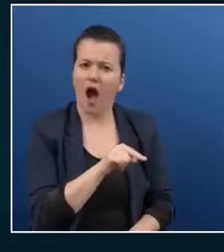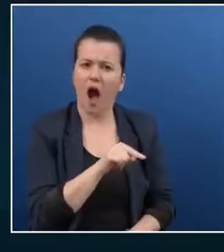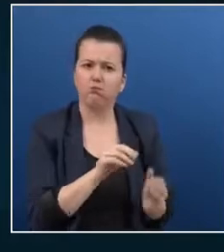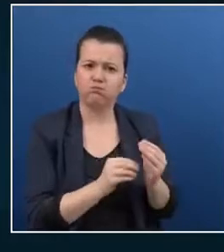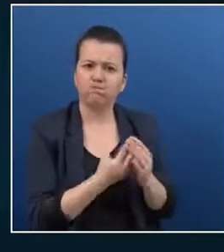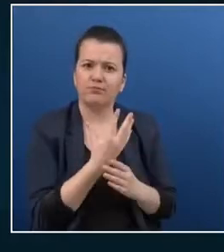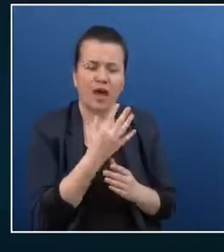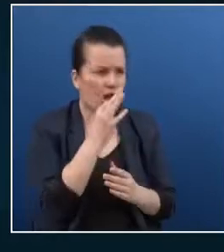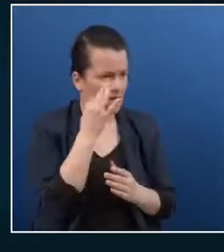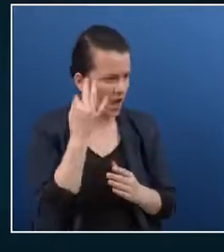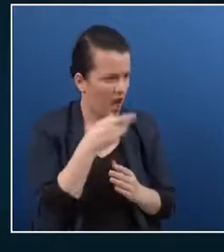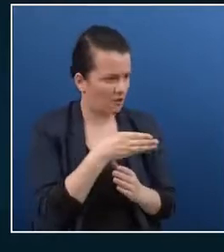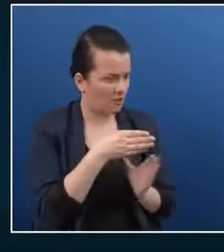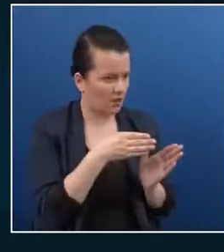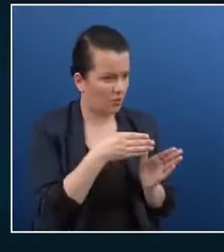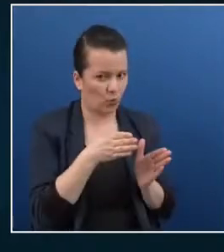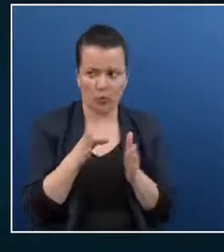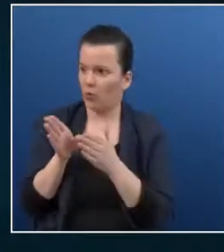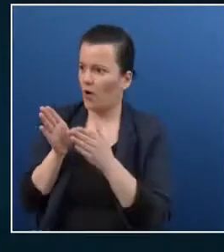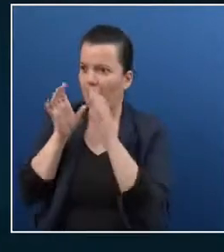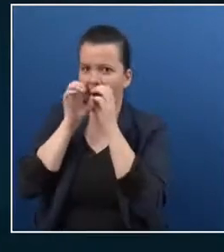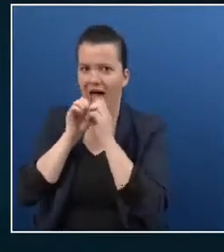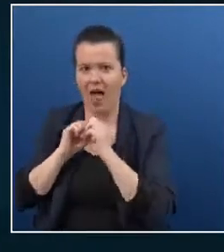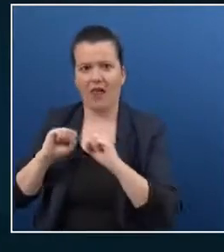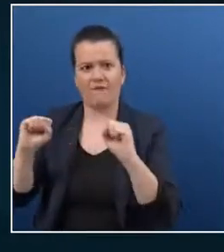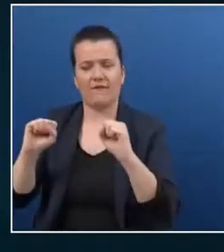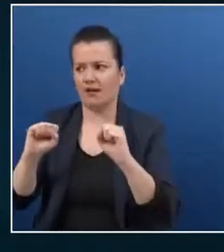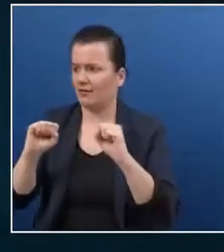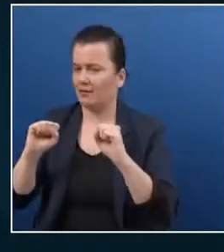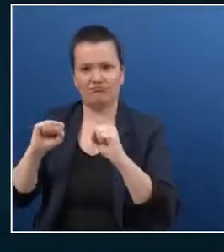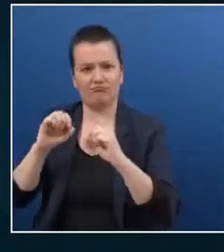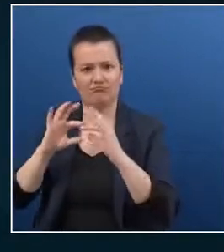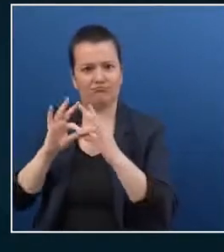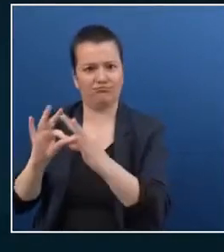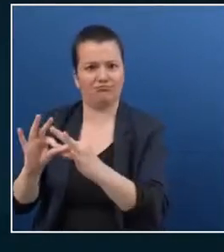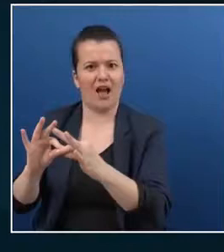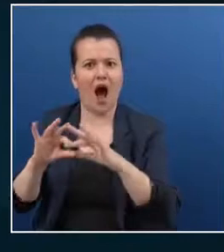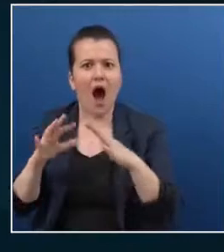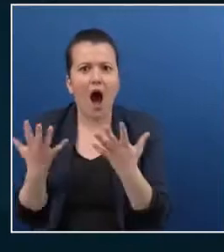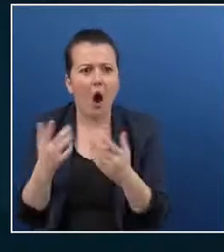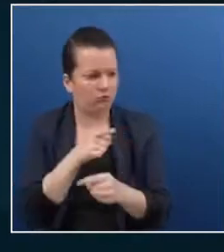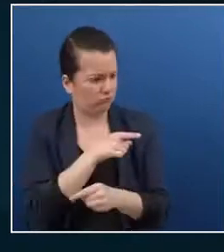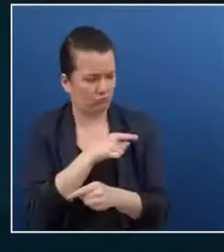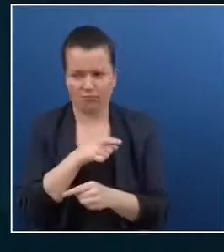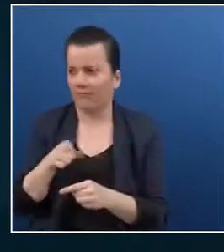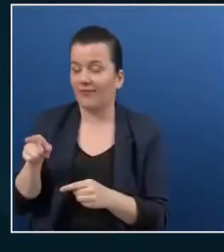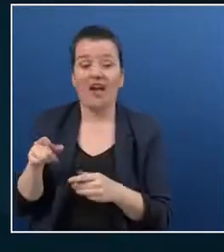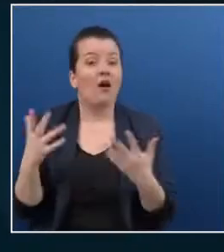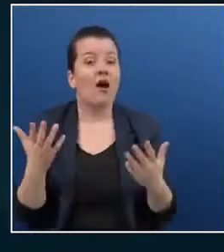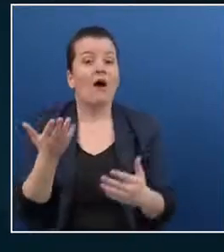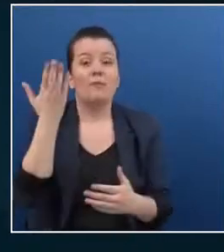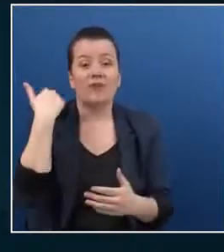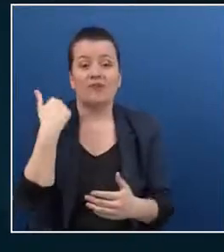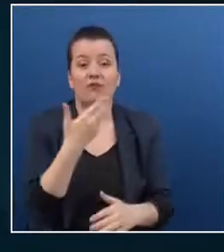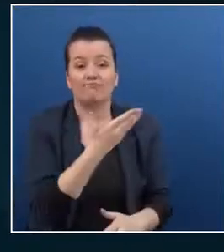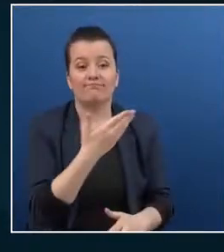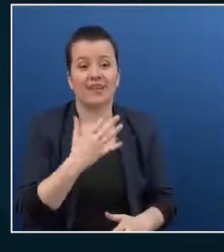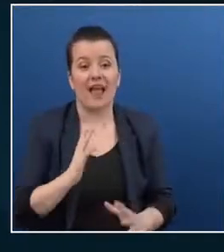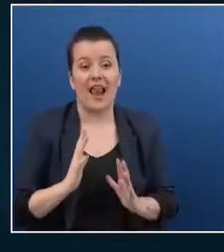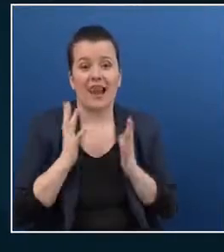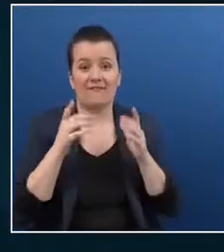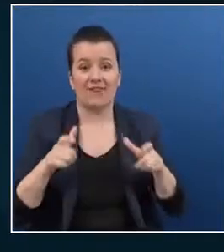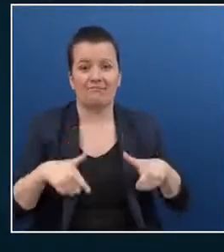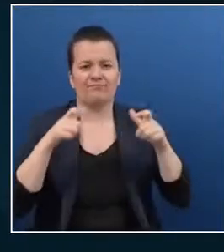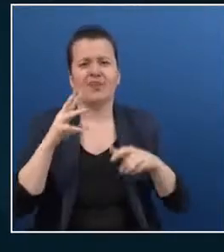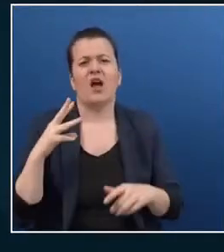happen? So what happened is that there was I lived in this building in Redmond, Washington,